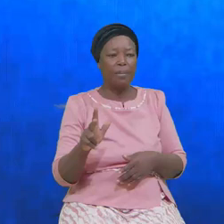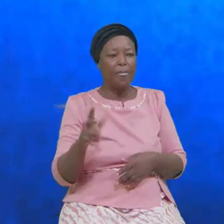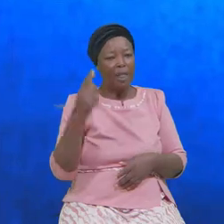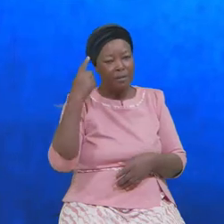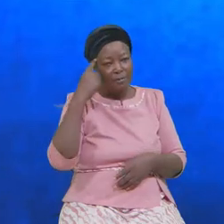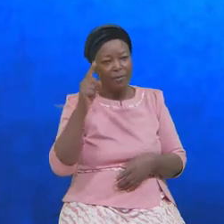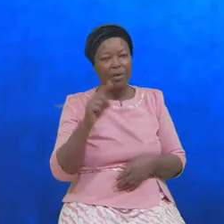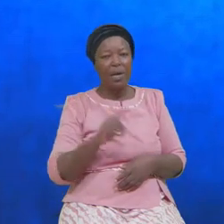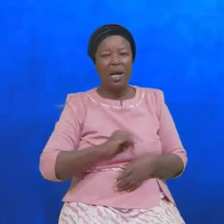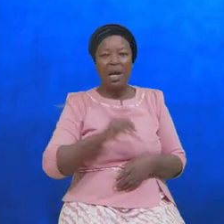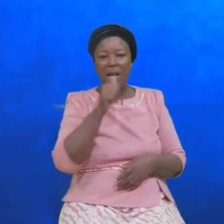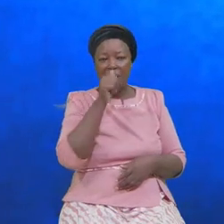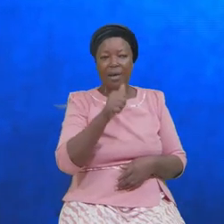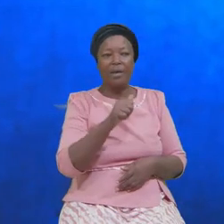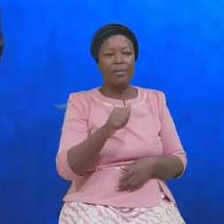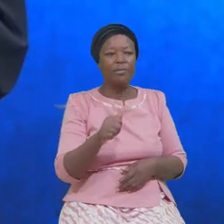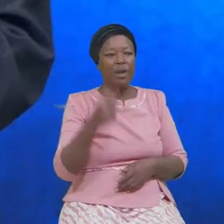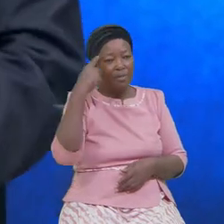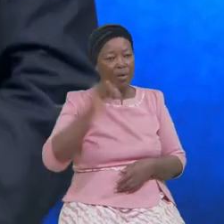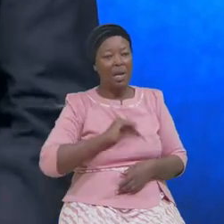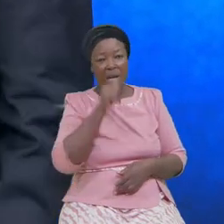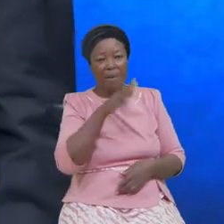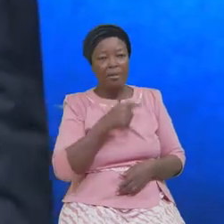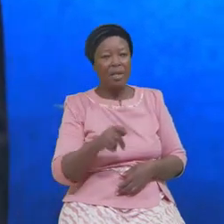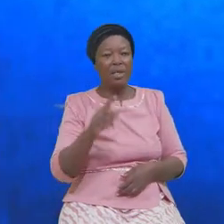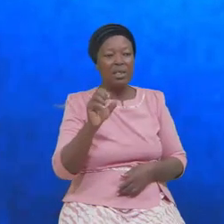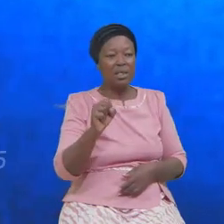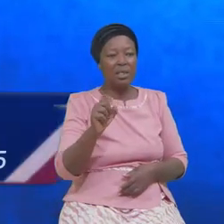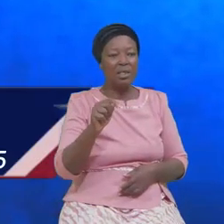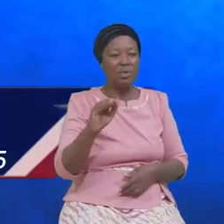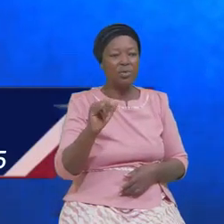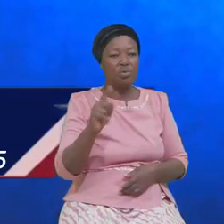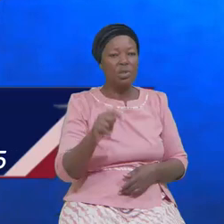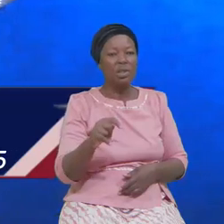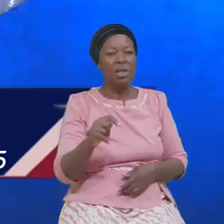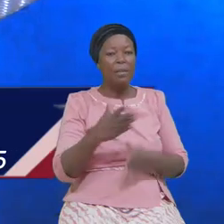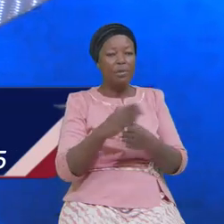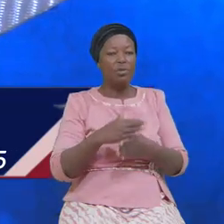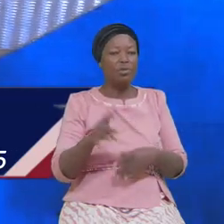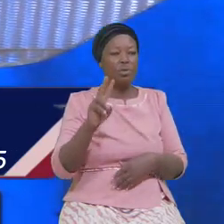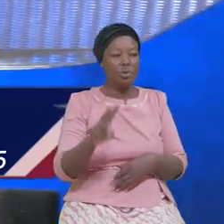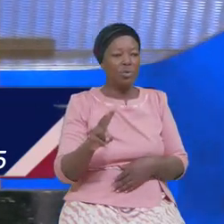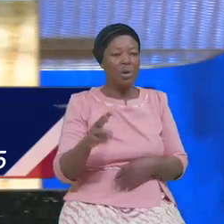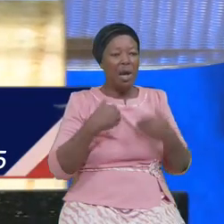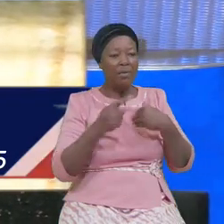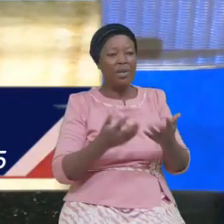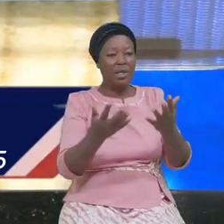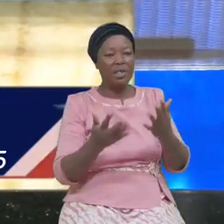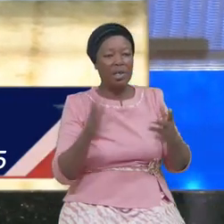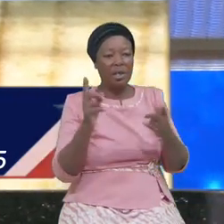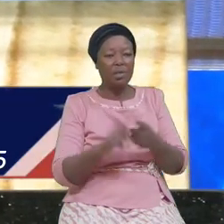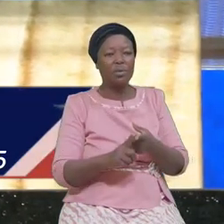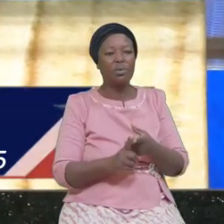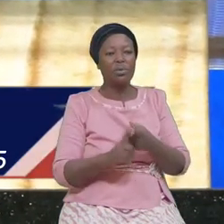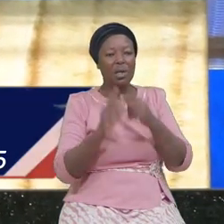strait betwixt two, having a desire to depart and to be with Christ,